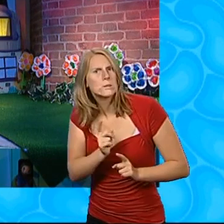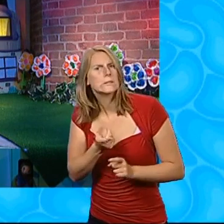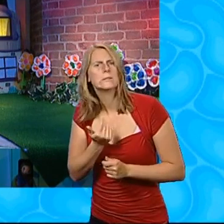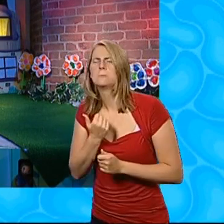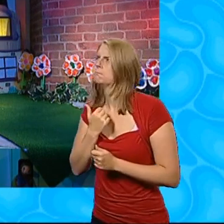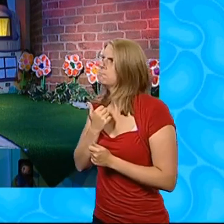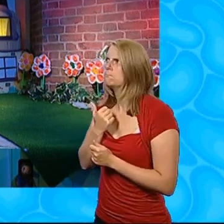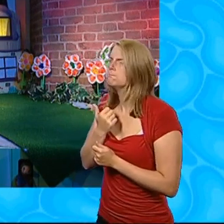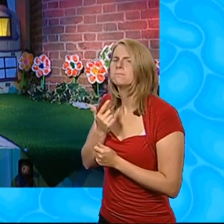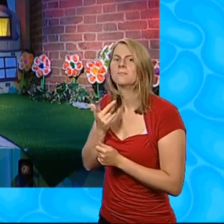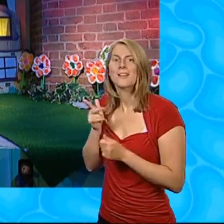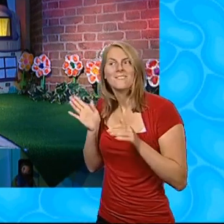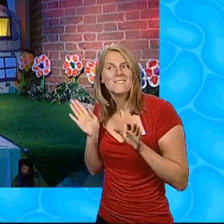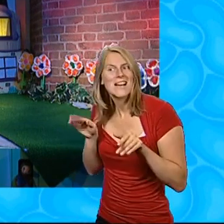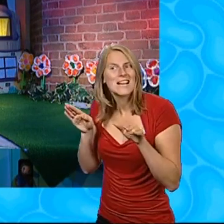Fairies.